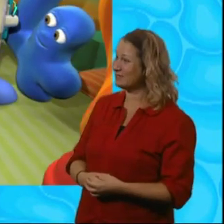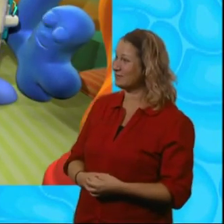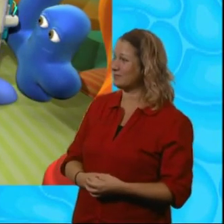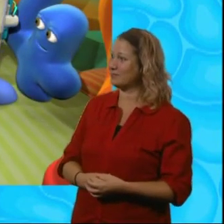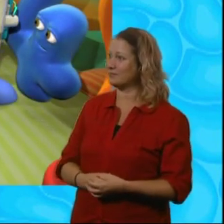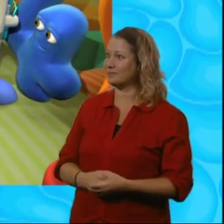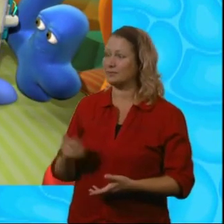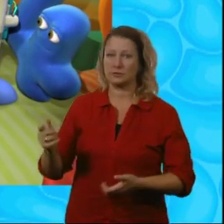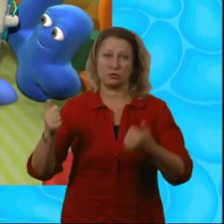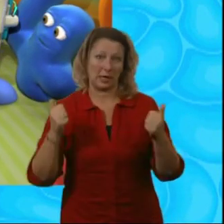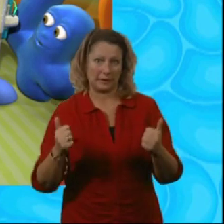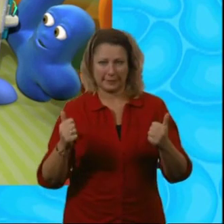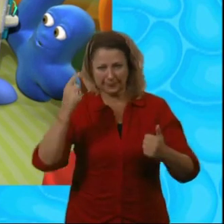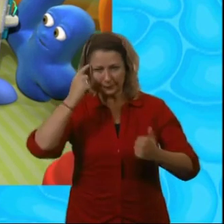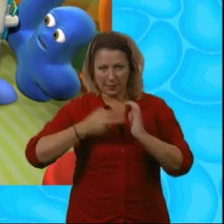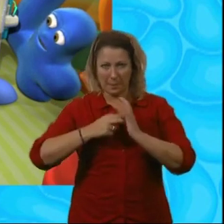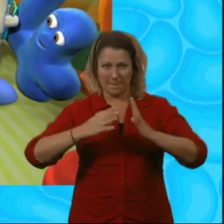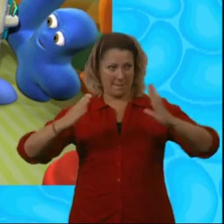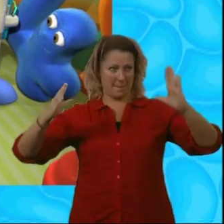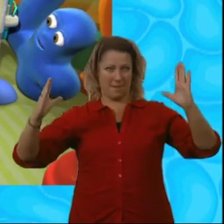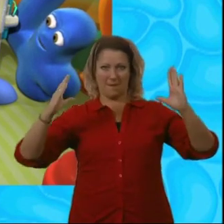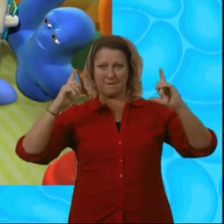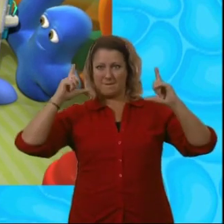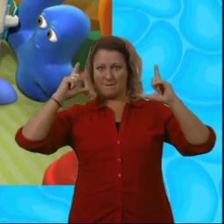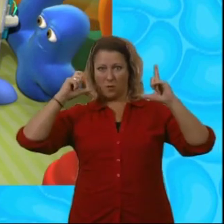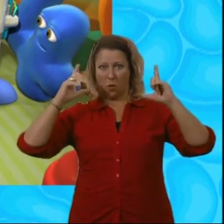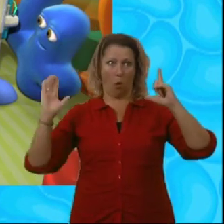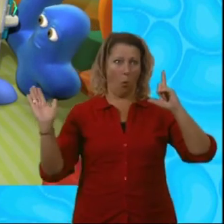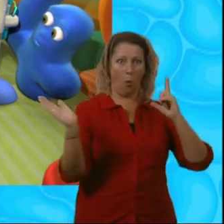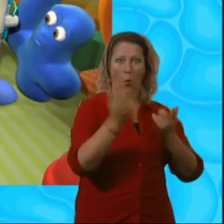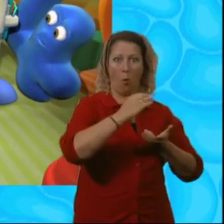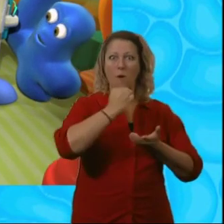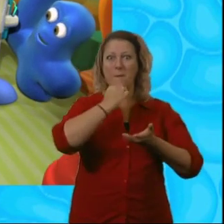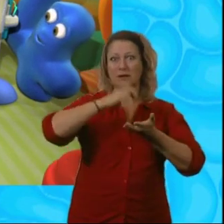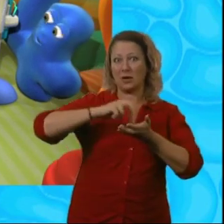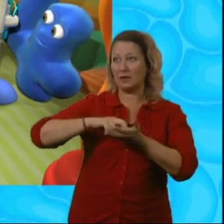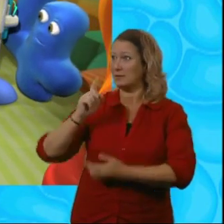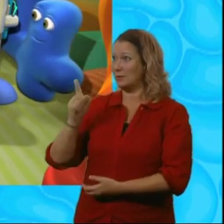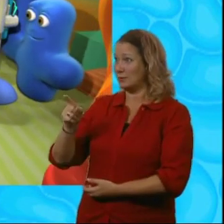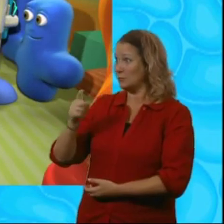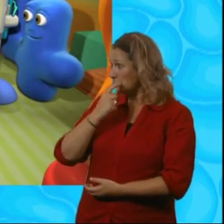Right, the plan is to take big photos of all the numberjacks, so I'm starting with you, Zero.